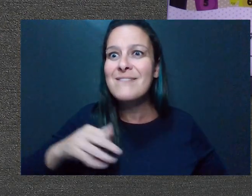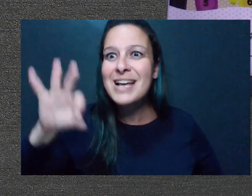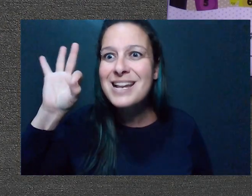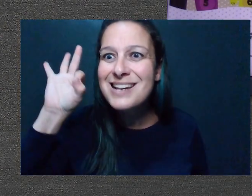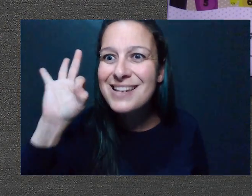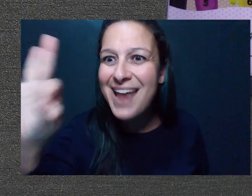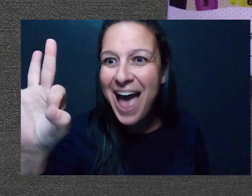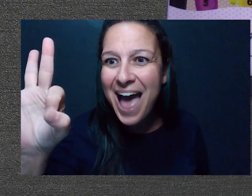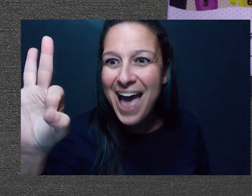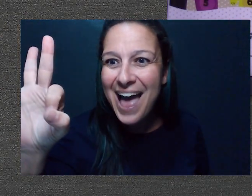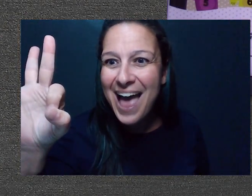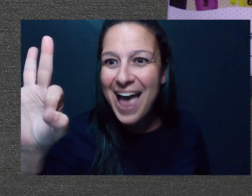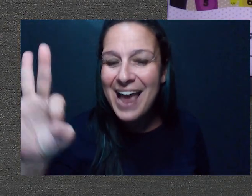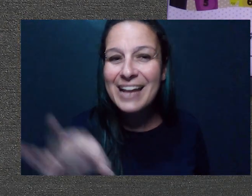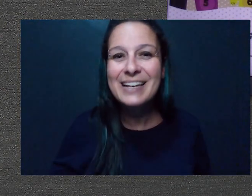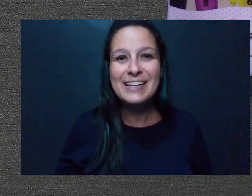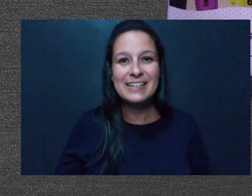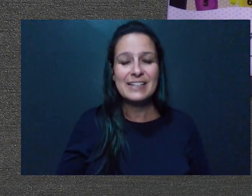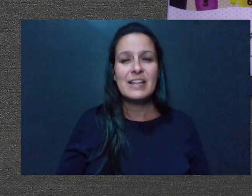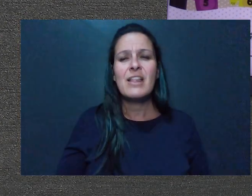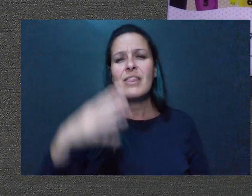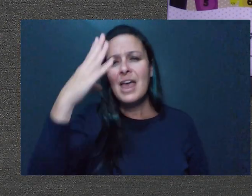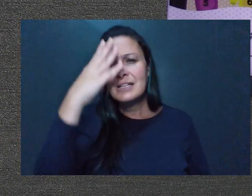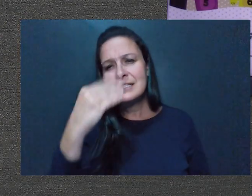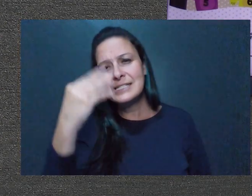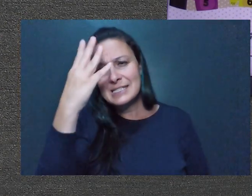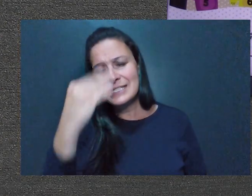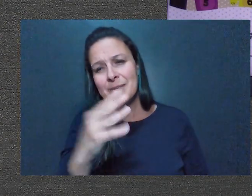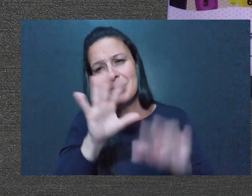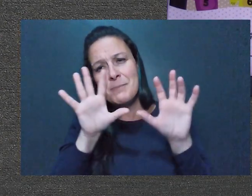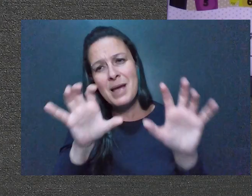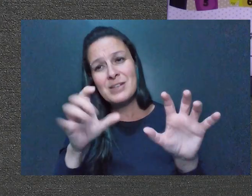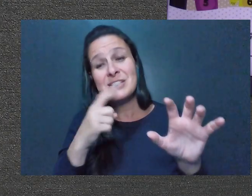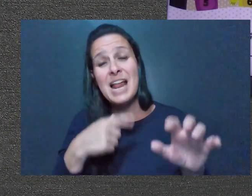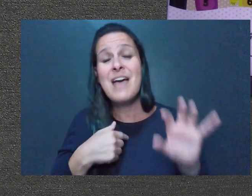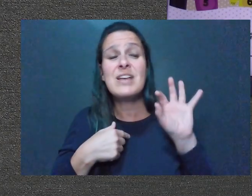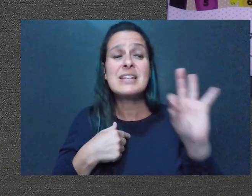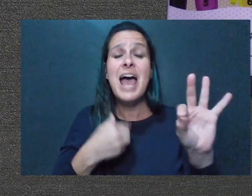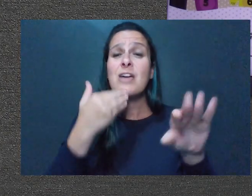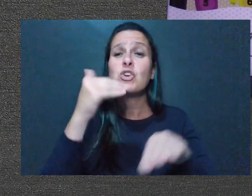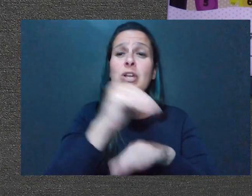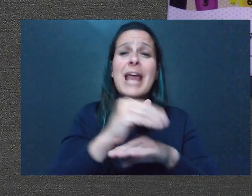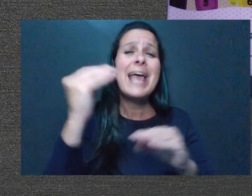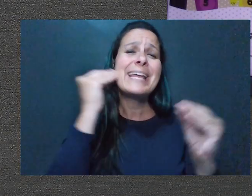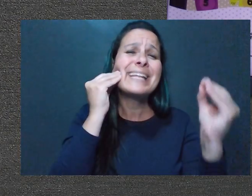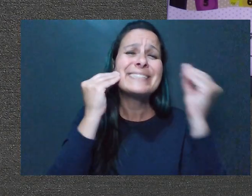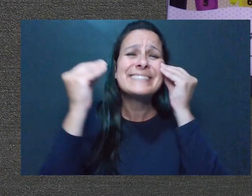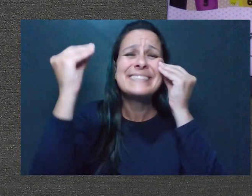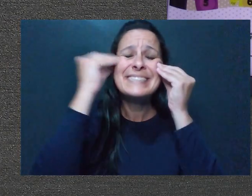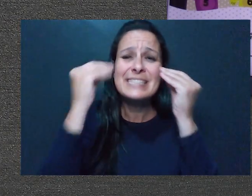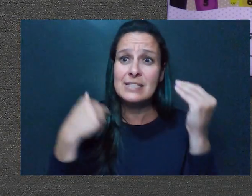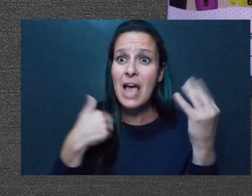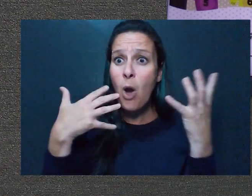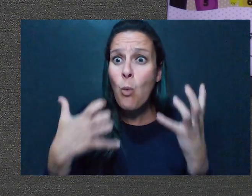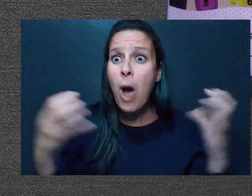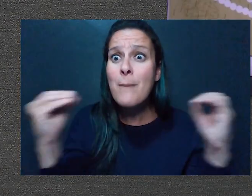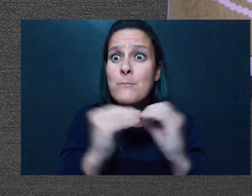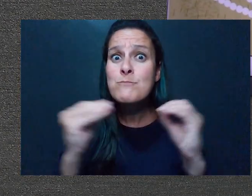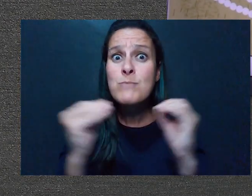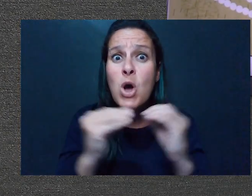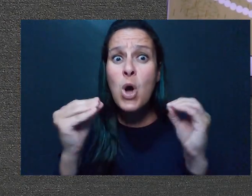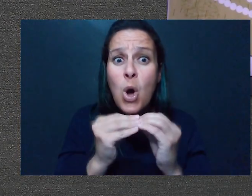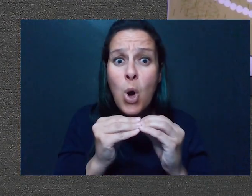9. Then the sleepy monster says, I have 9 goodnight kisses. I want more.